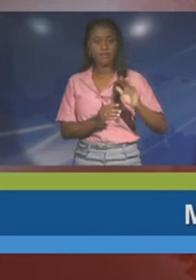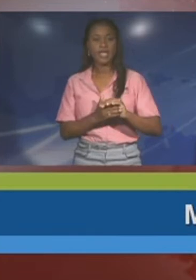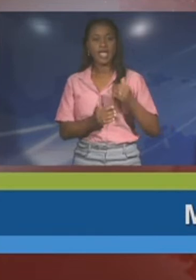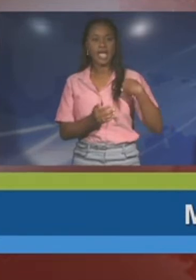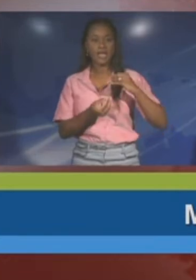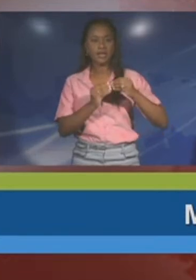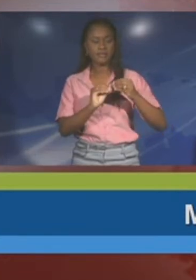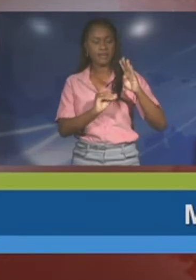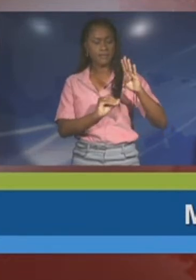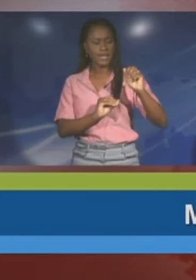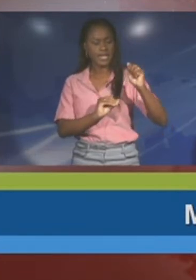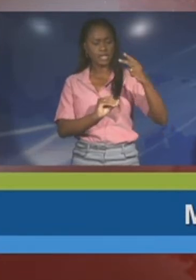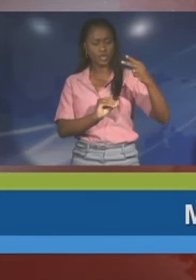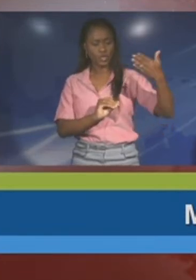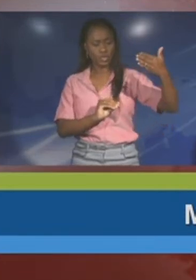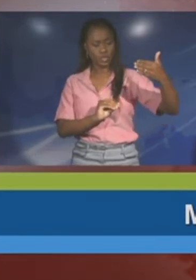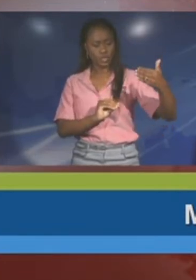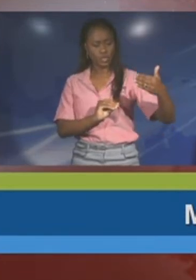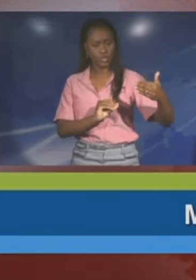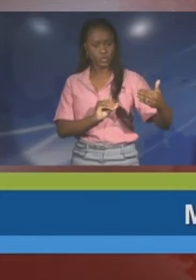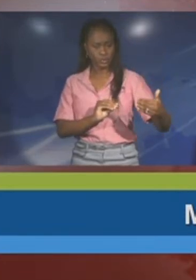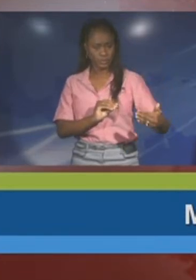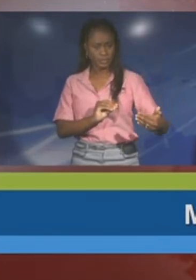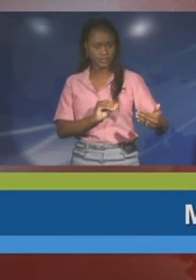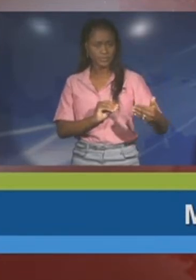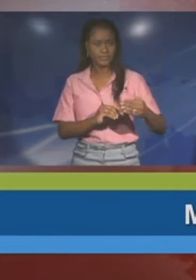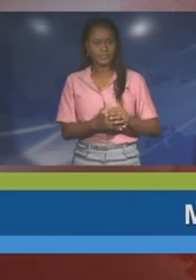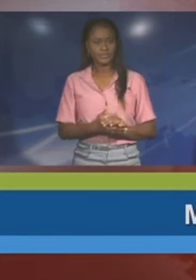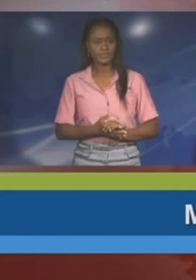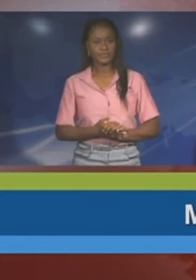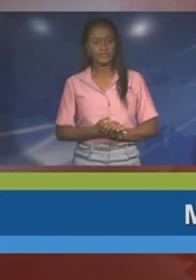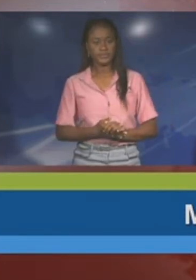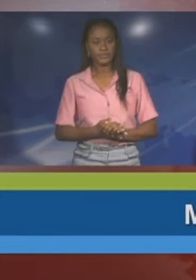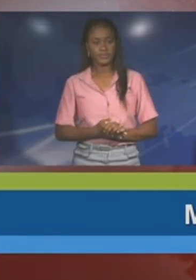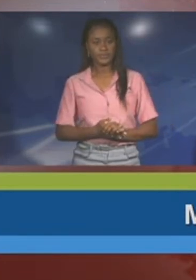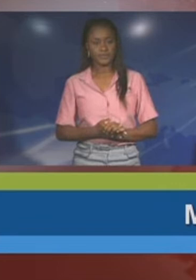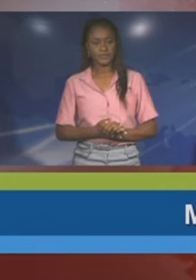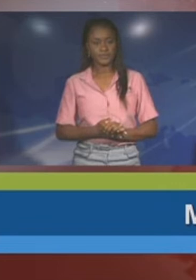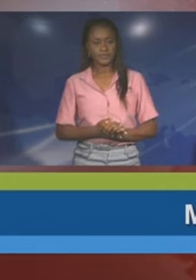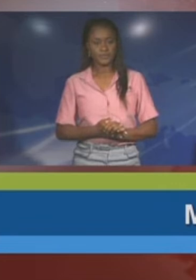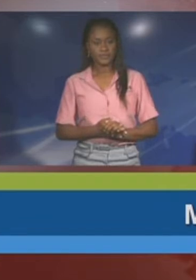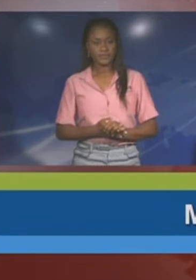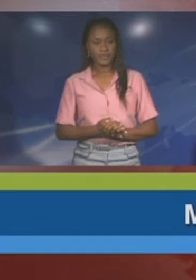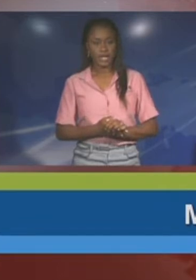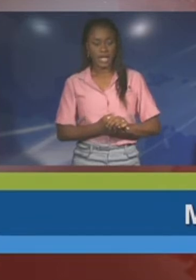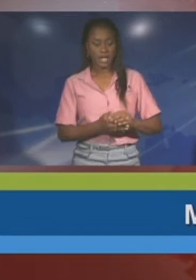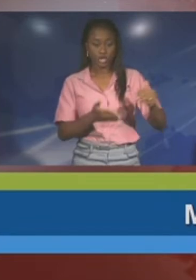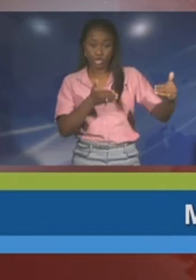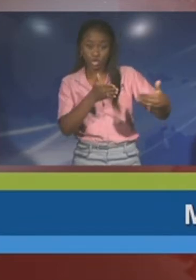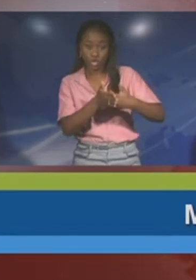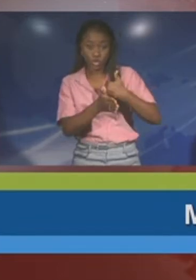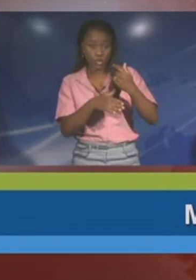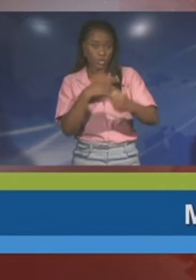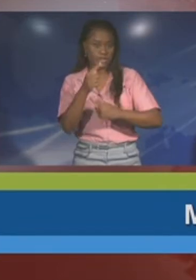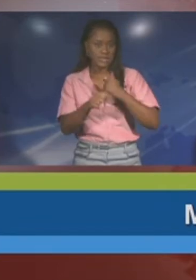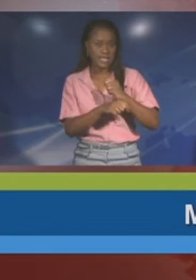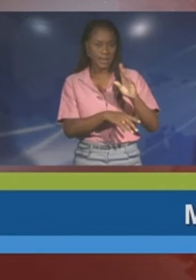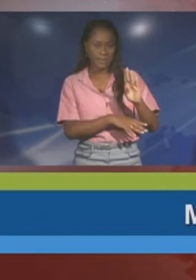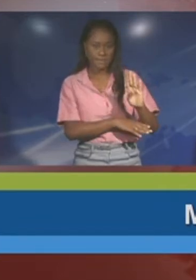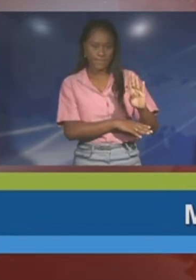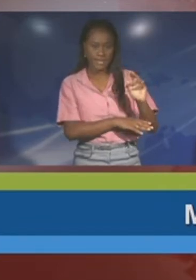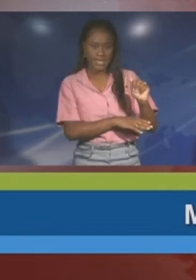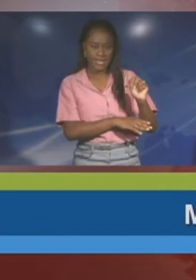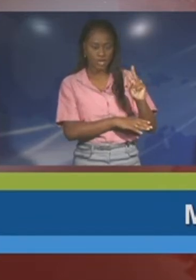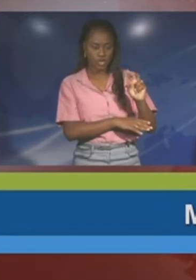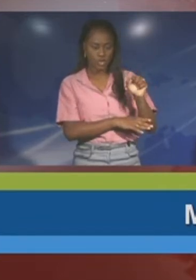variants going down, BA2.75 in the latest in the line of subvariants, which is India,